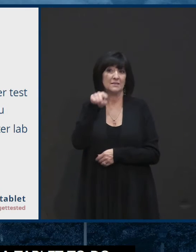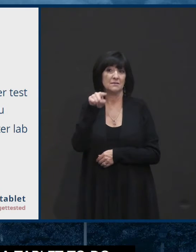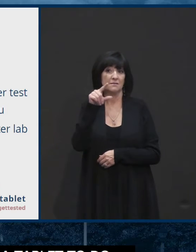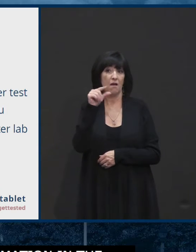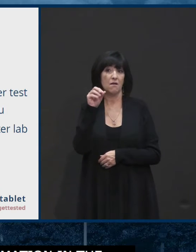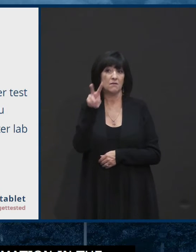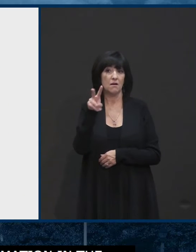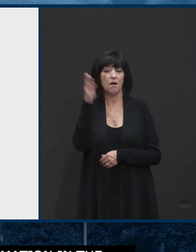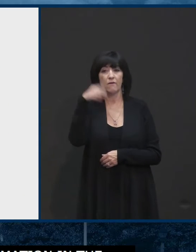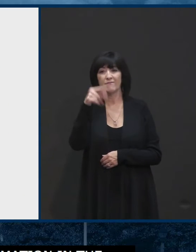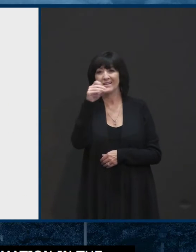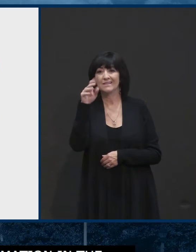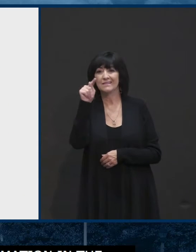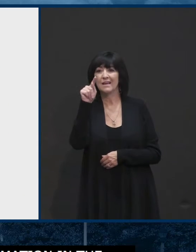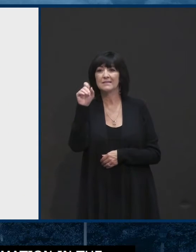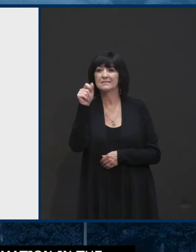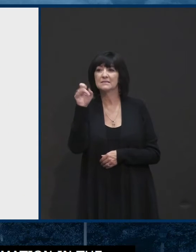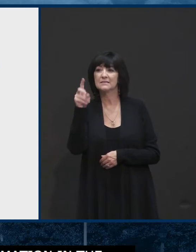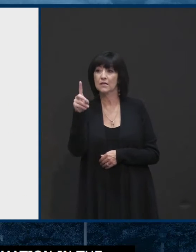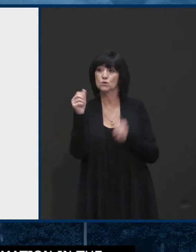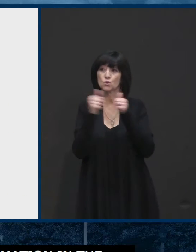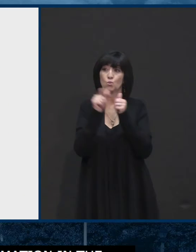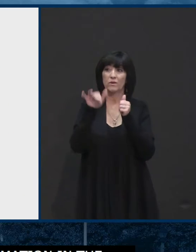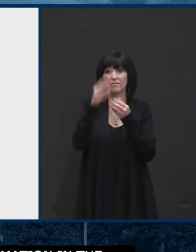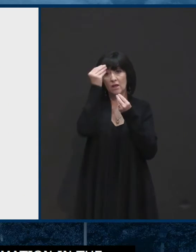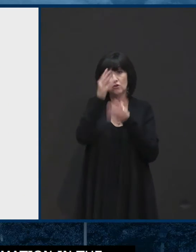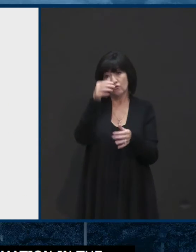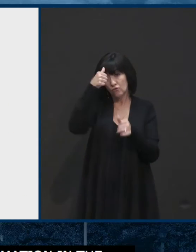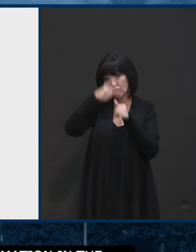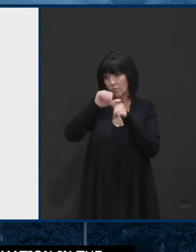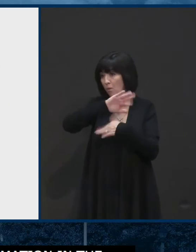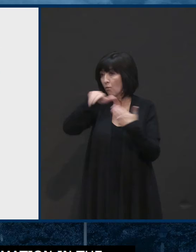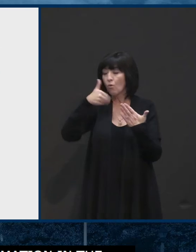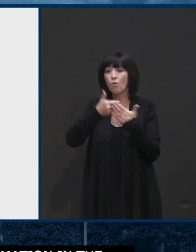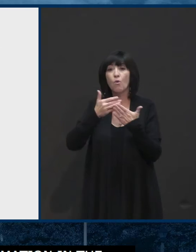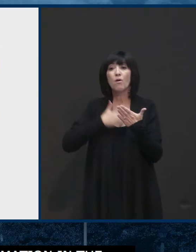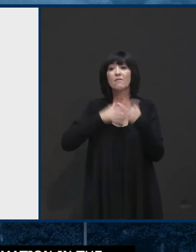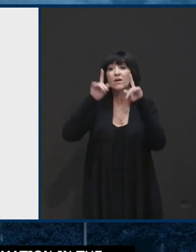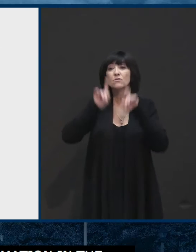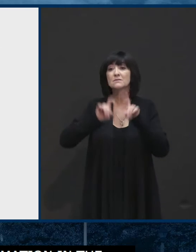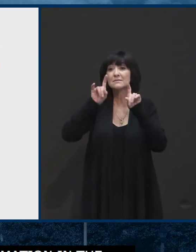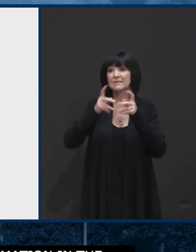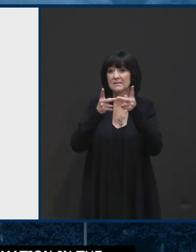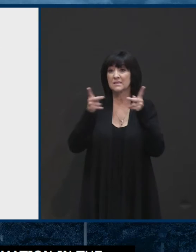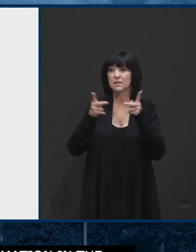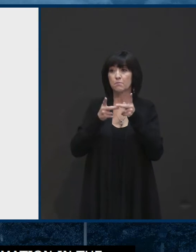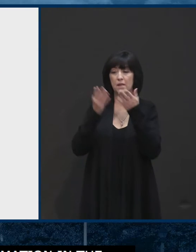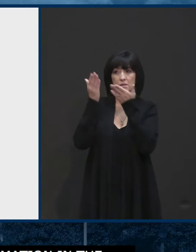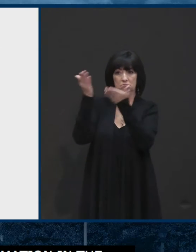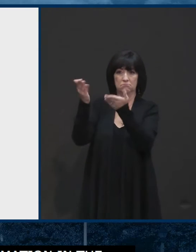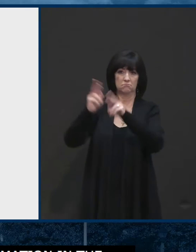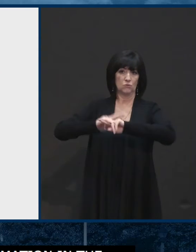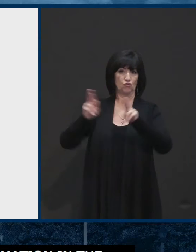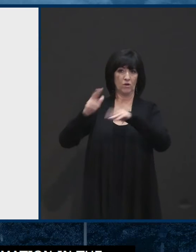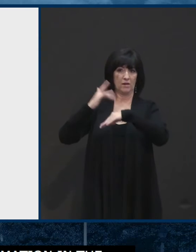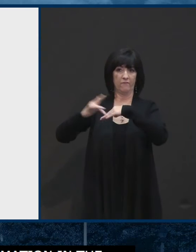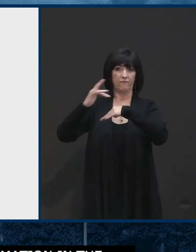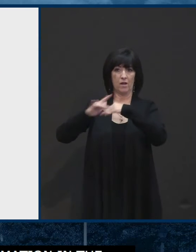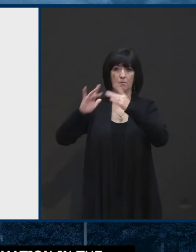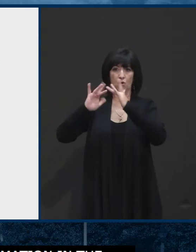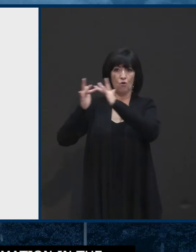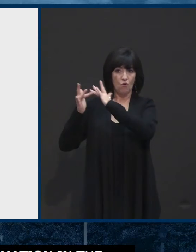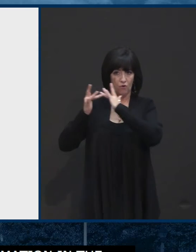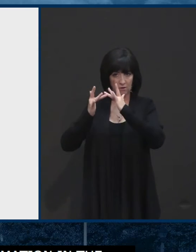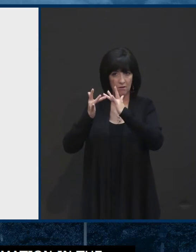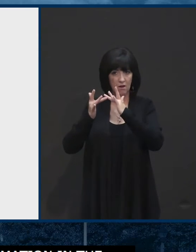that, remember that all our testing sites are put online, as well as those of our partners that we work with, the clinics, the hospitals, some